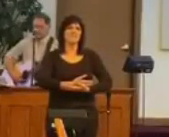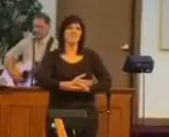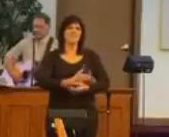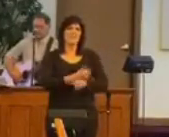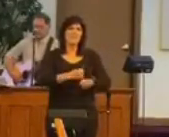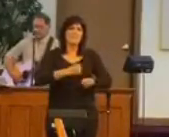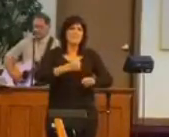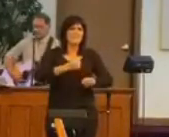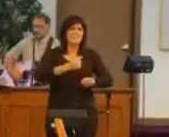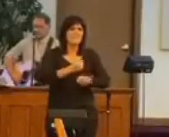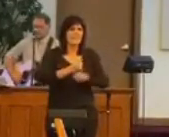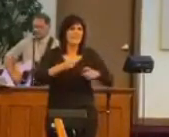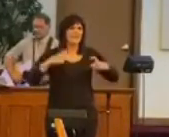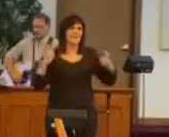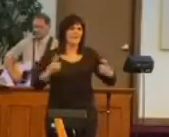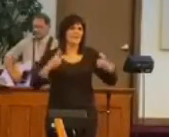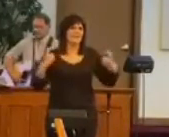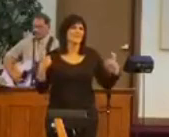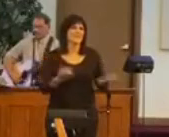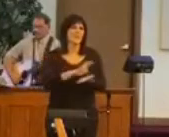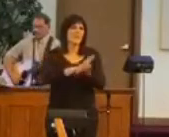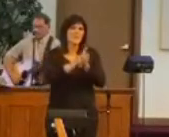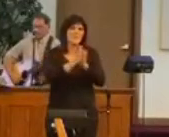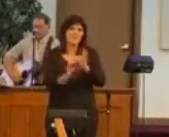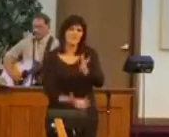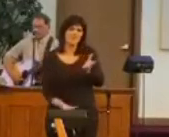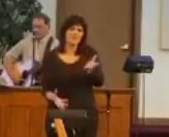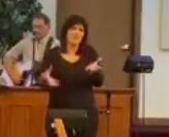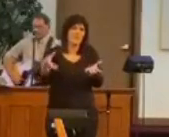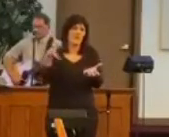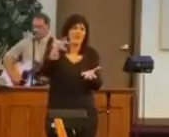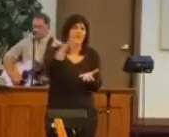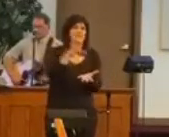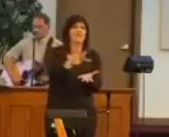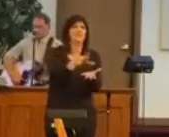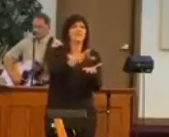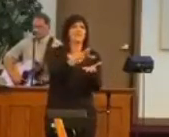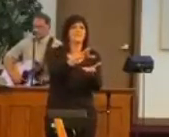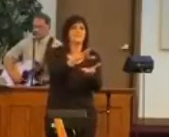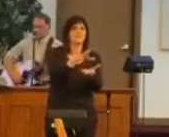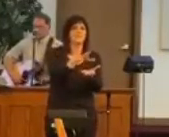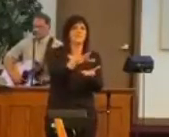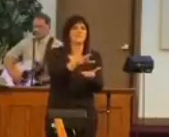to make wretch his treasure.